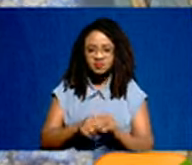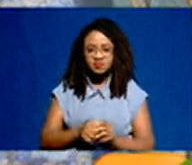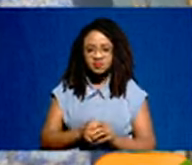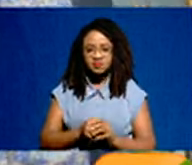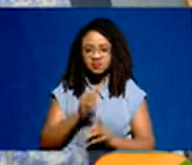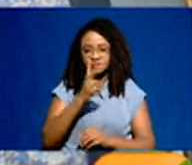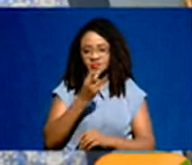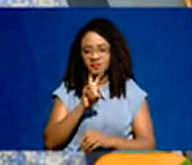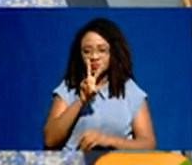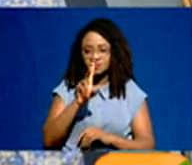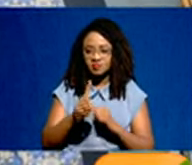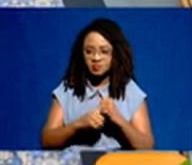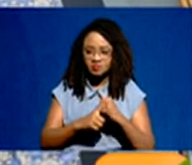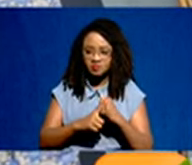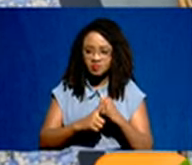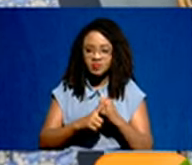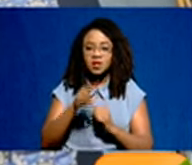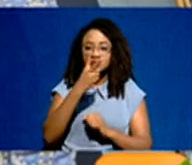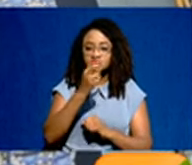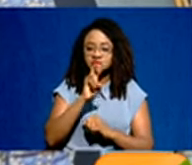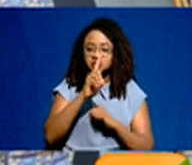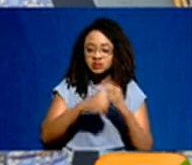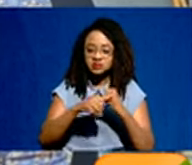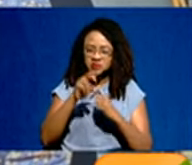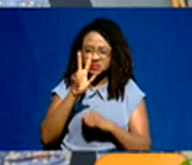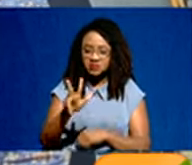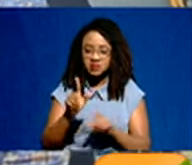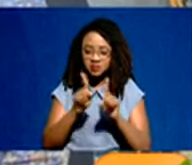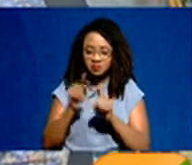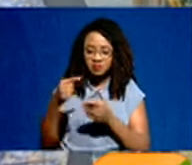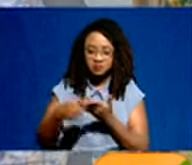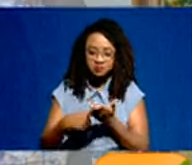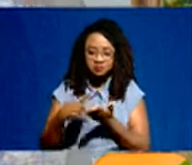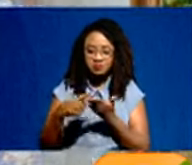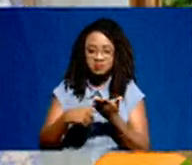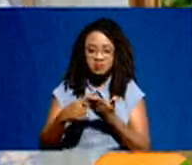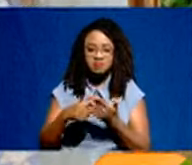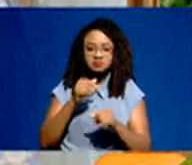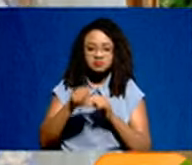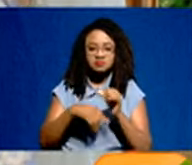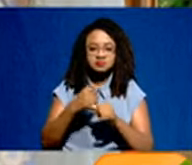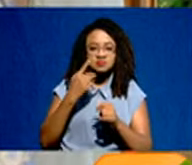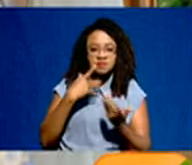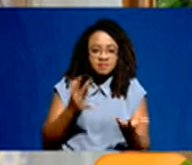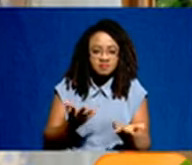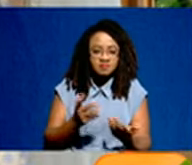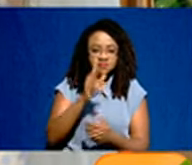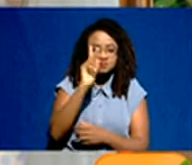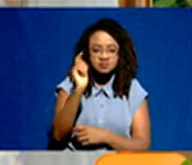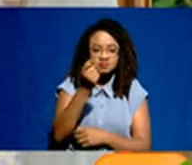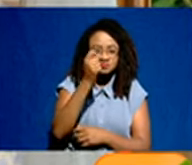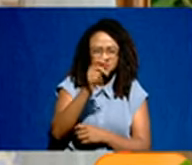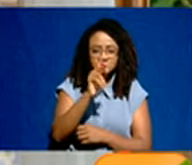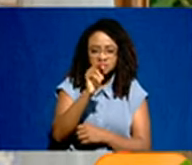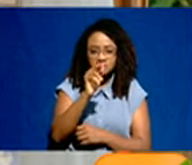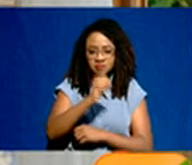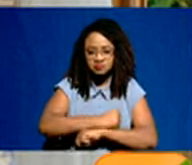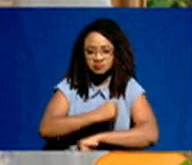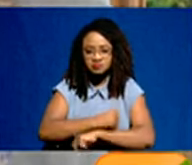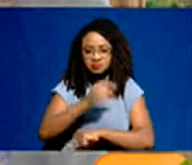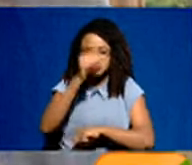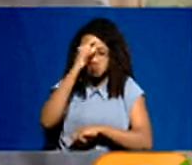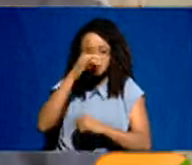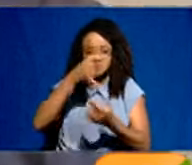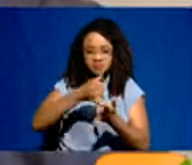Agenda 2063, and the ongoing conversation around the converting of the Kenya School of Government into the Africa School